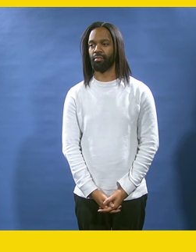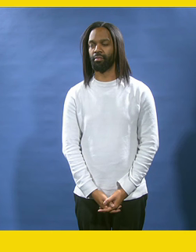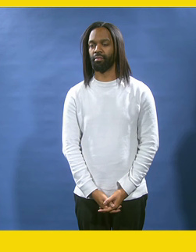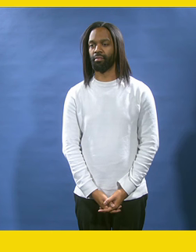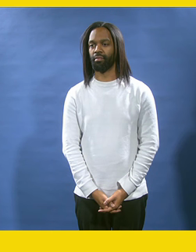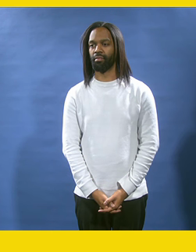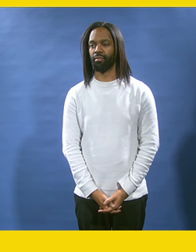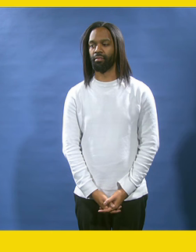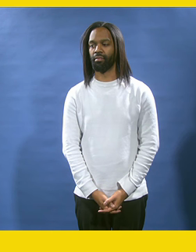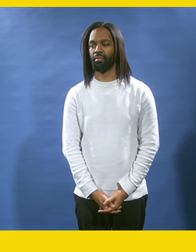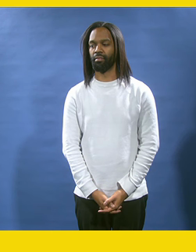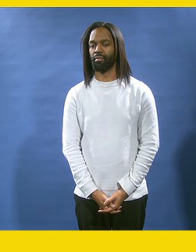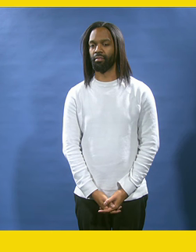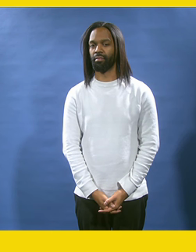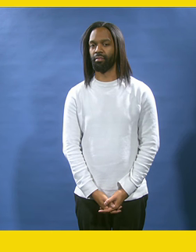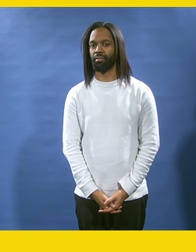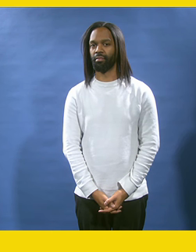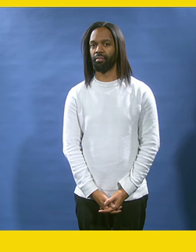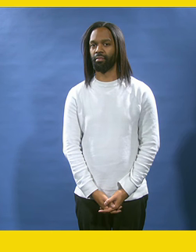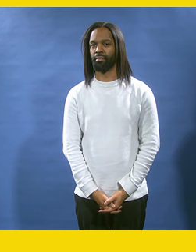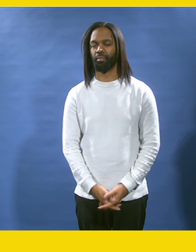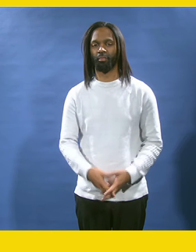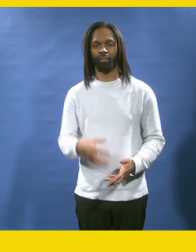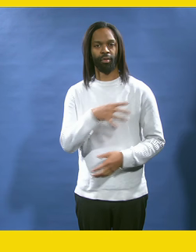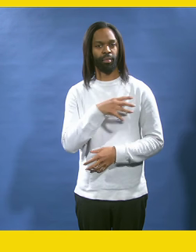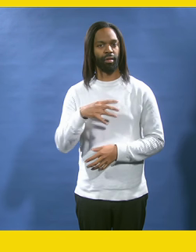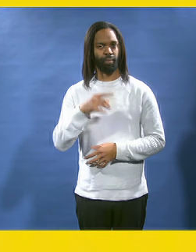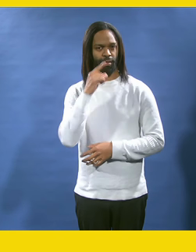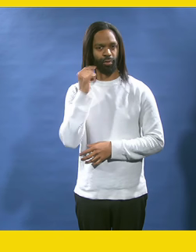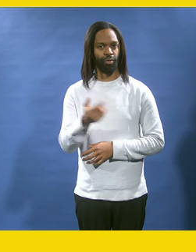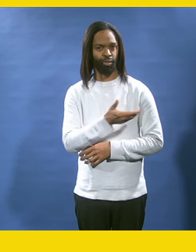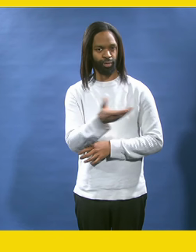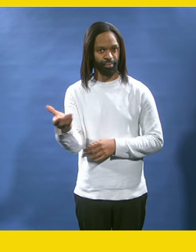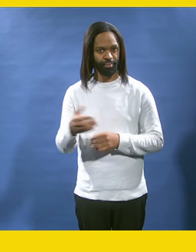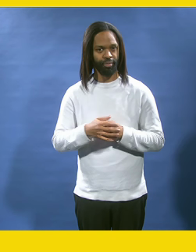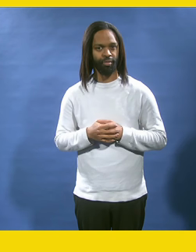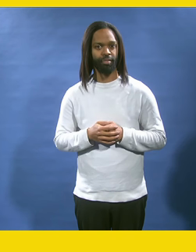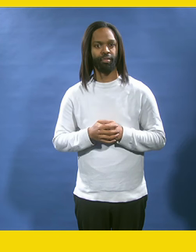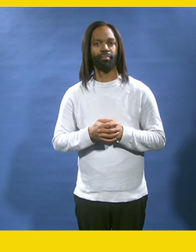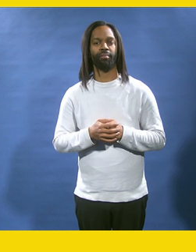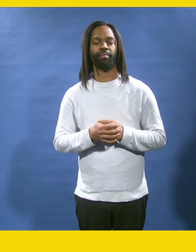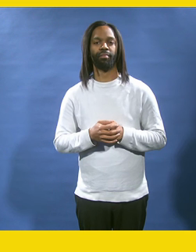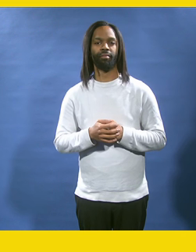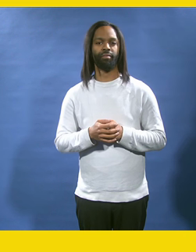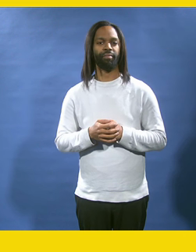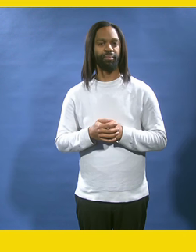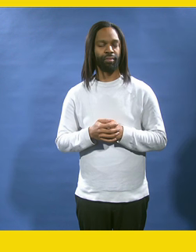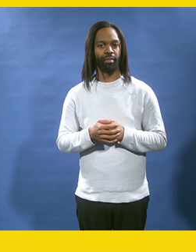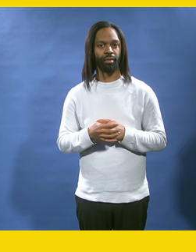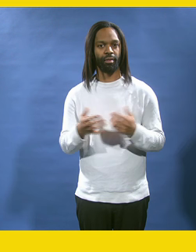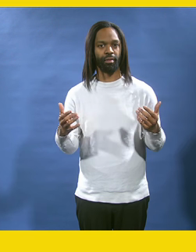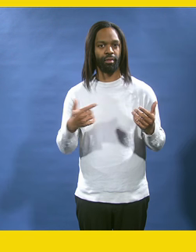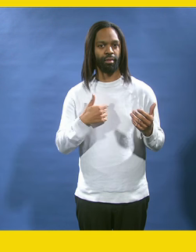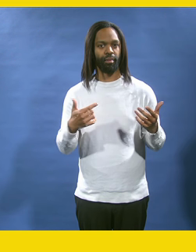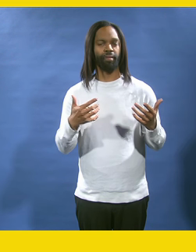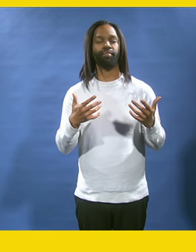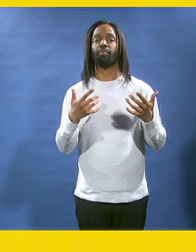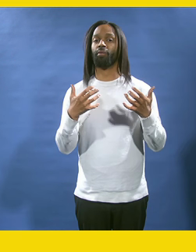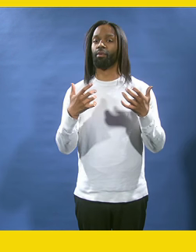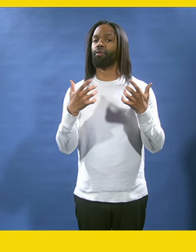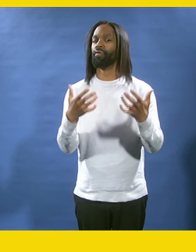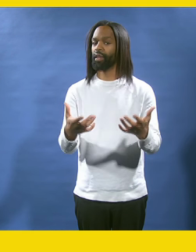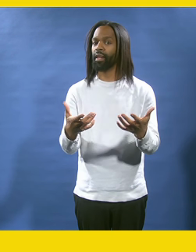Distinguished ladies, I want to express my sincere gratitude to the